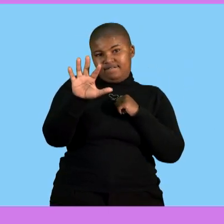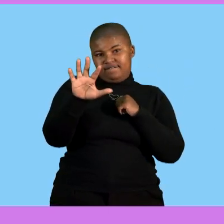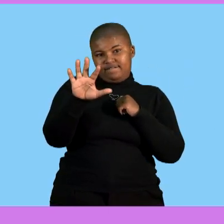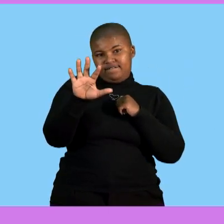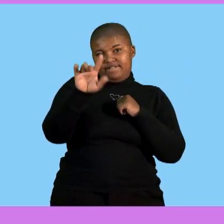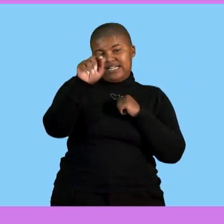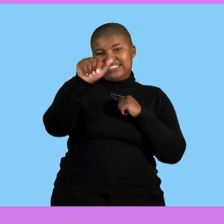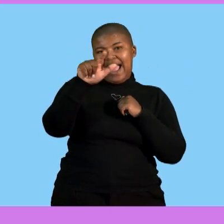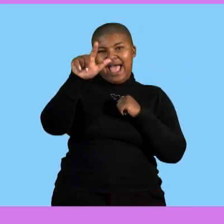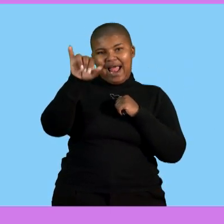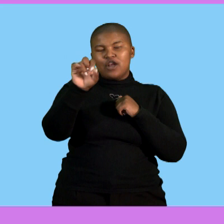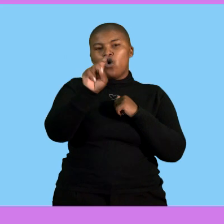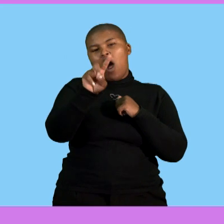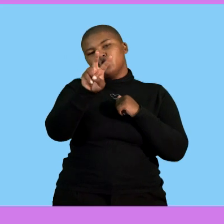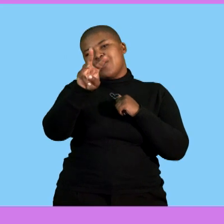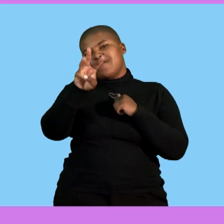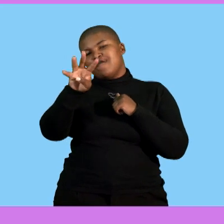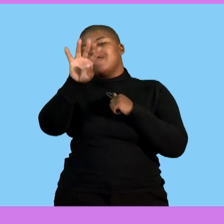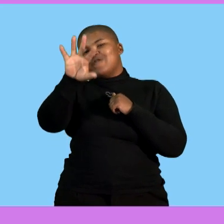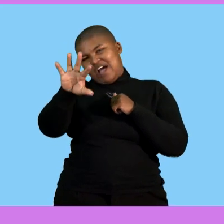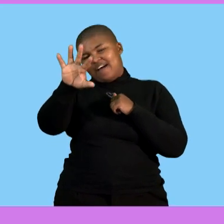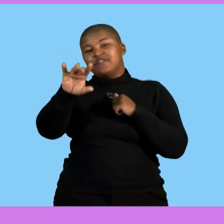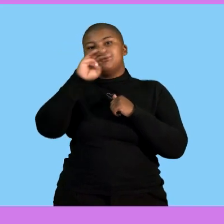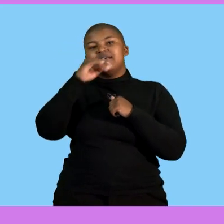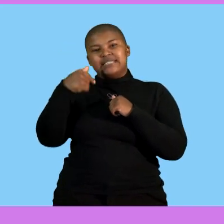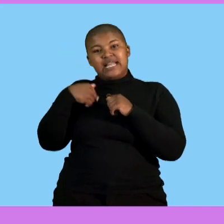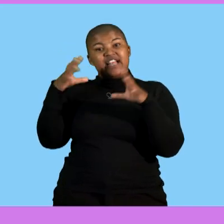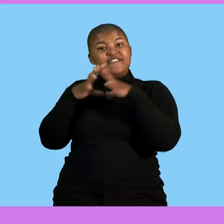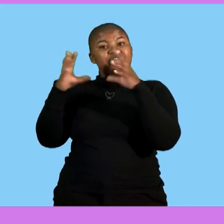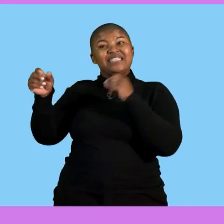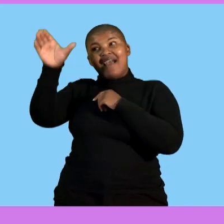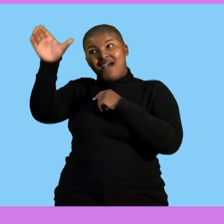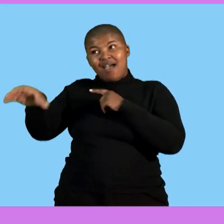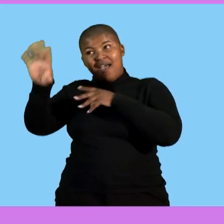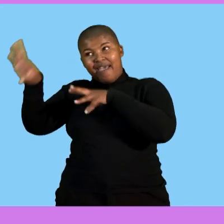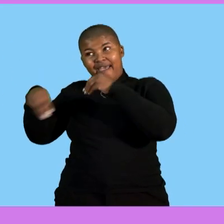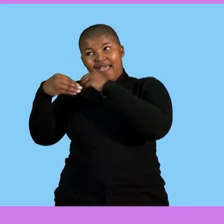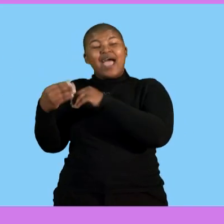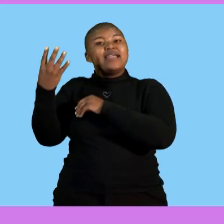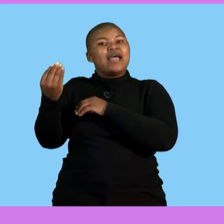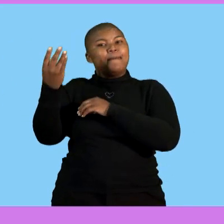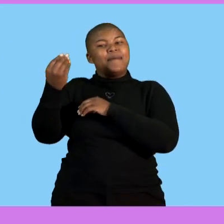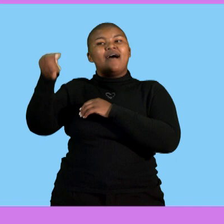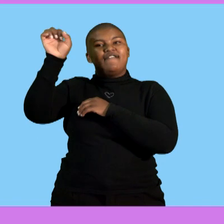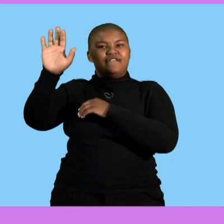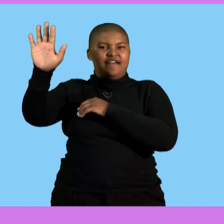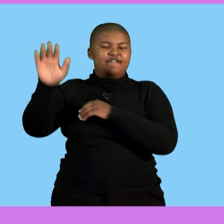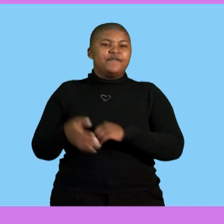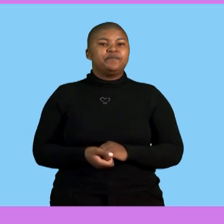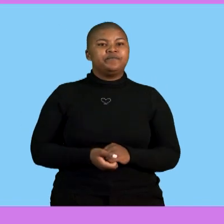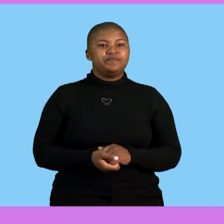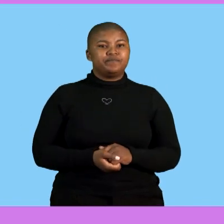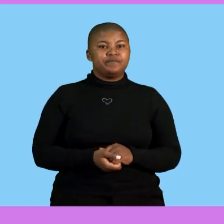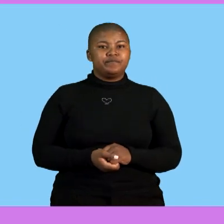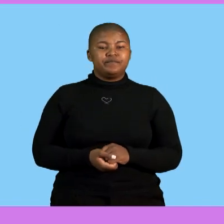tally of which it's 1, 2, 3, 4, 5. So we are to complete the frequency. So we are simply going to